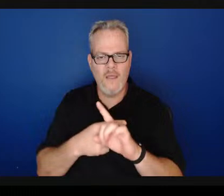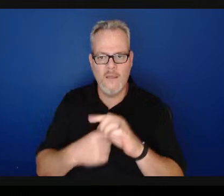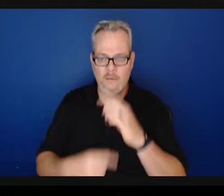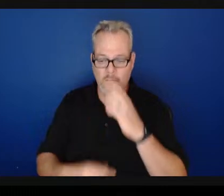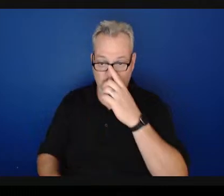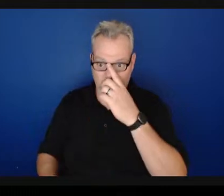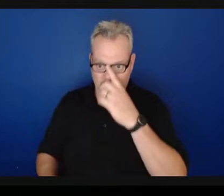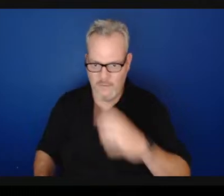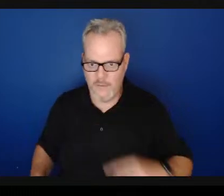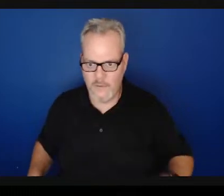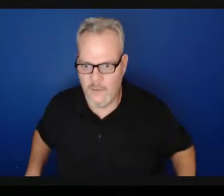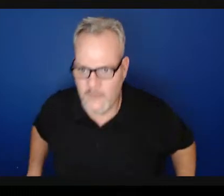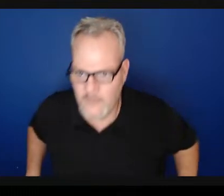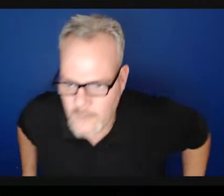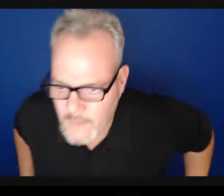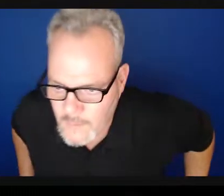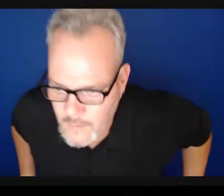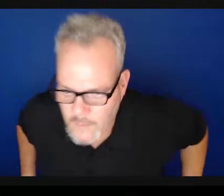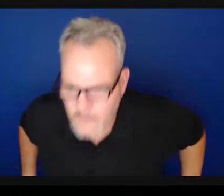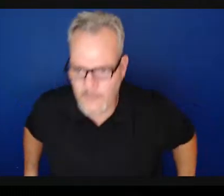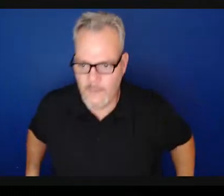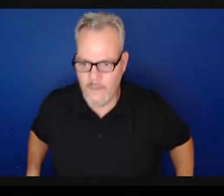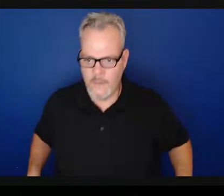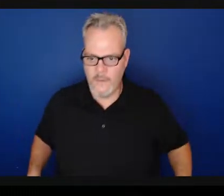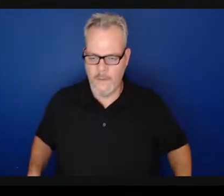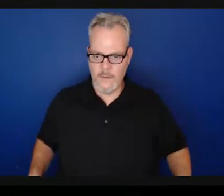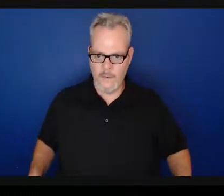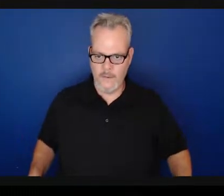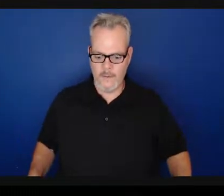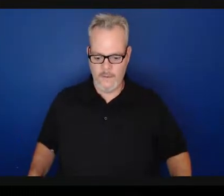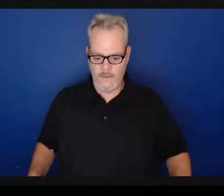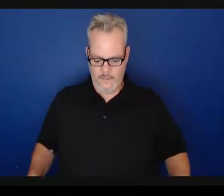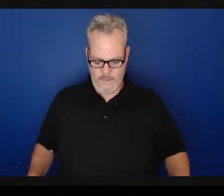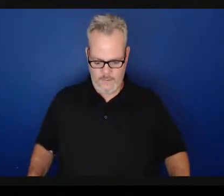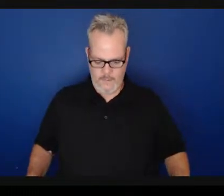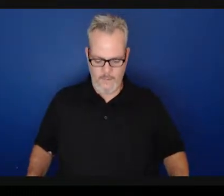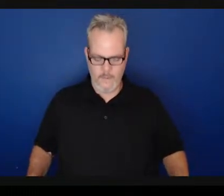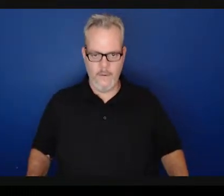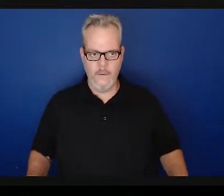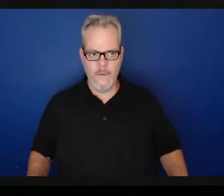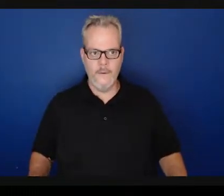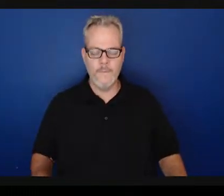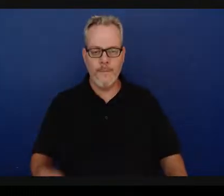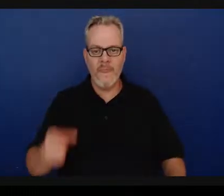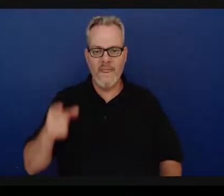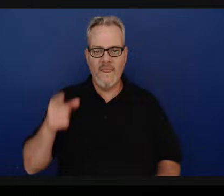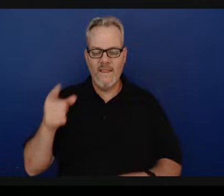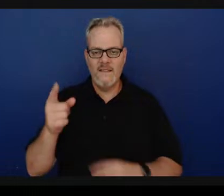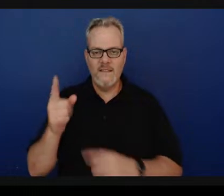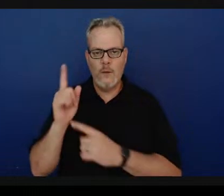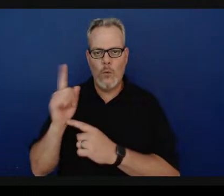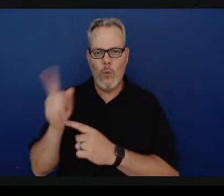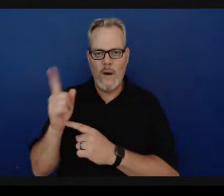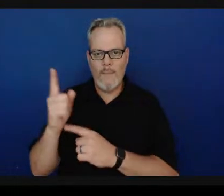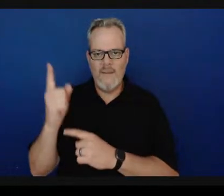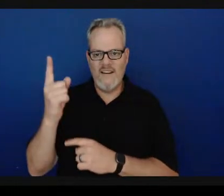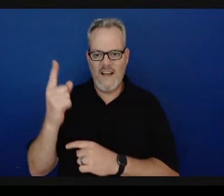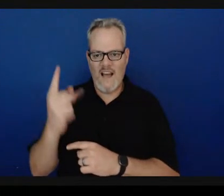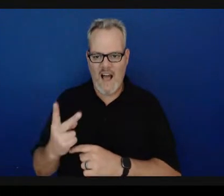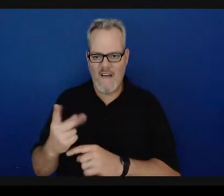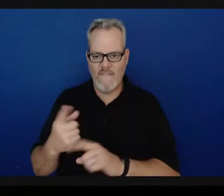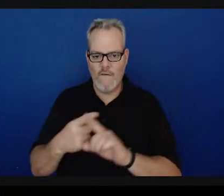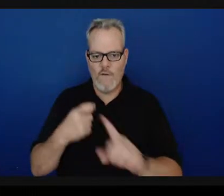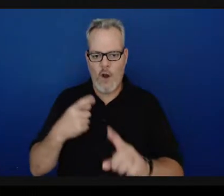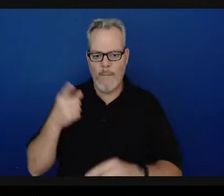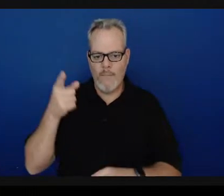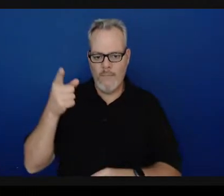what is it, about 1.5 minutes of Dr. Ingrid Johansson when she was at the Pahoa Library last week. Live.